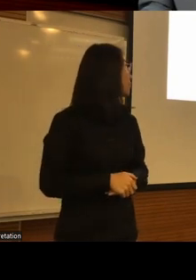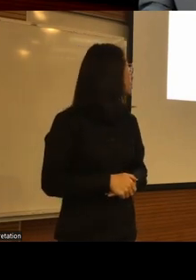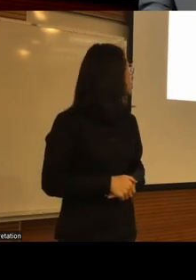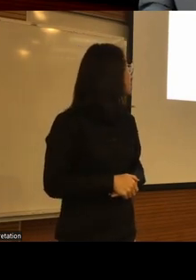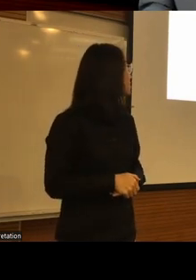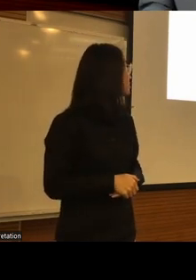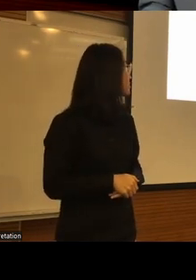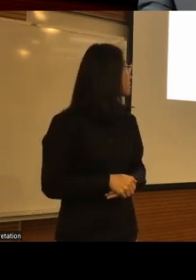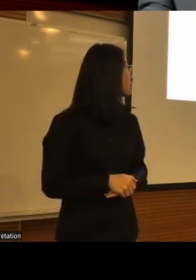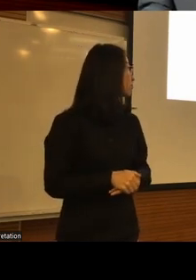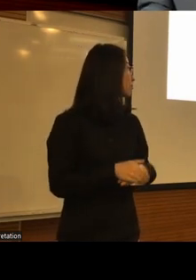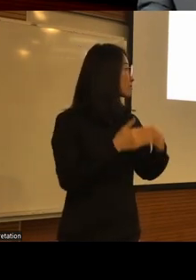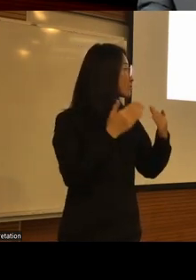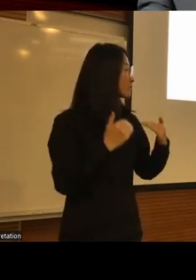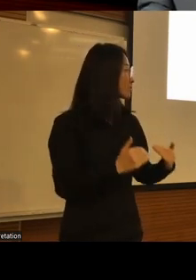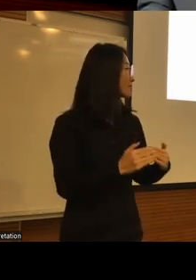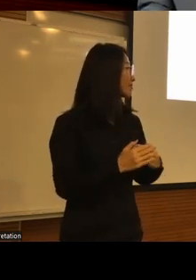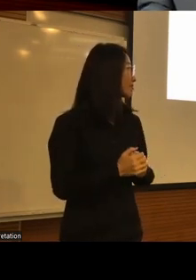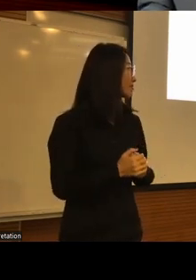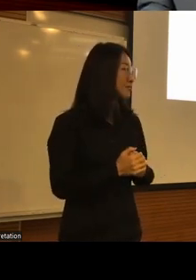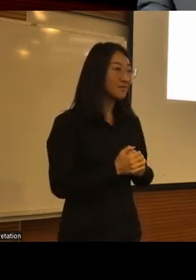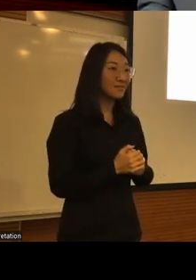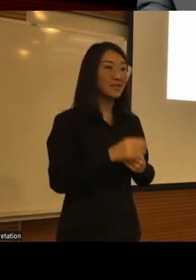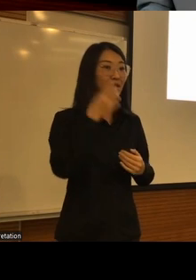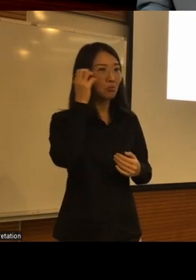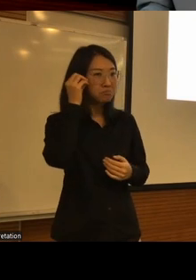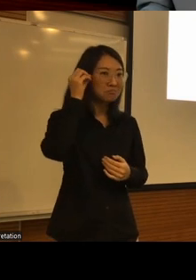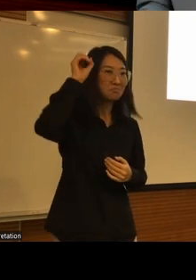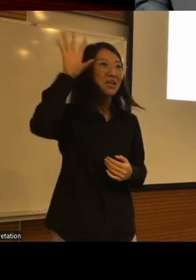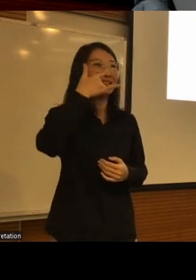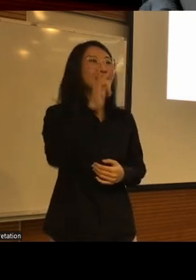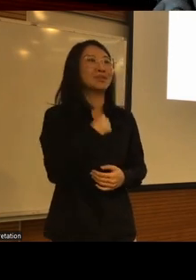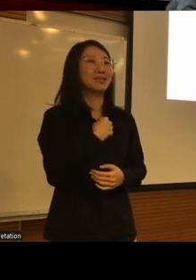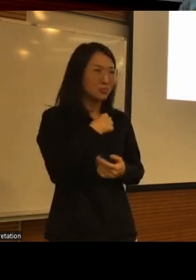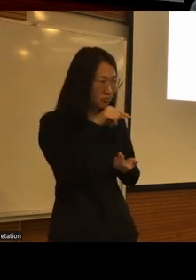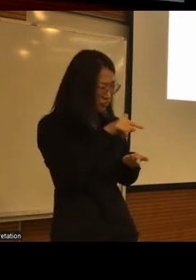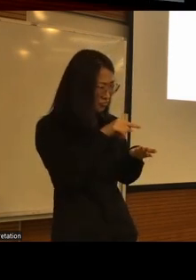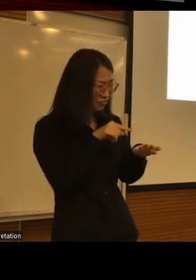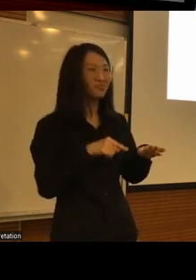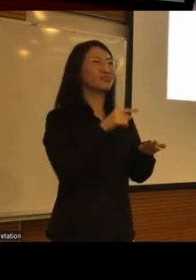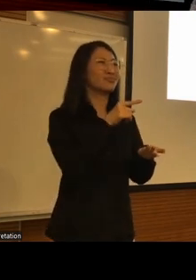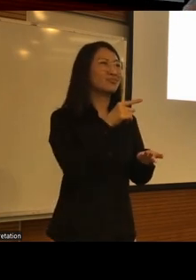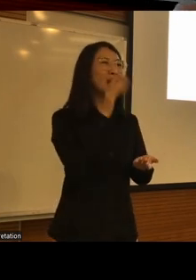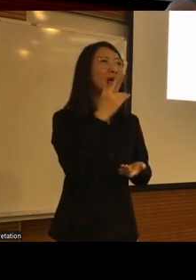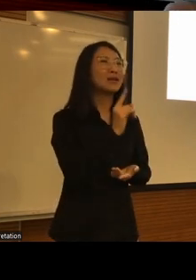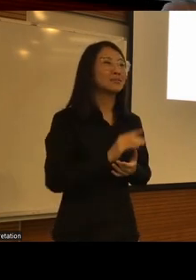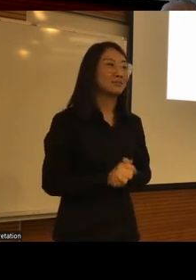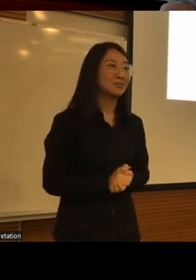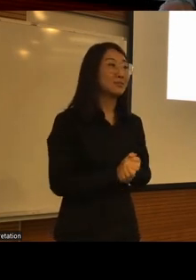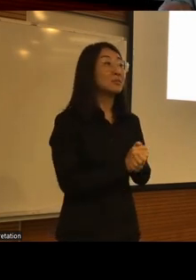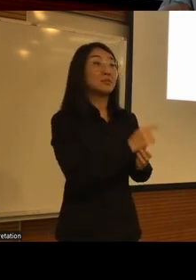I need to develop a new model to account for what's happening here. Okay, these are